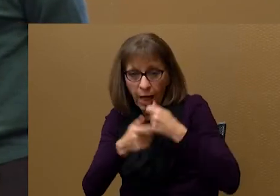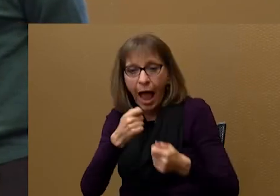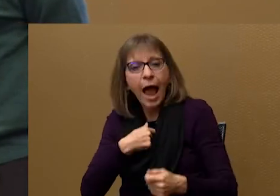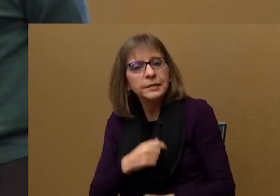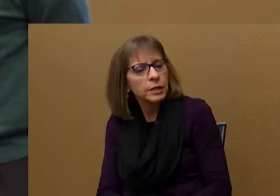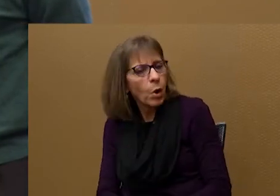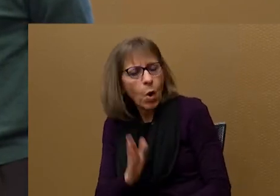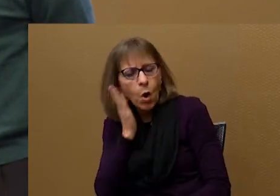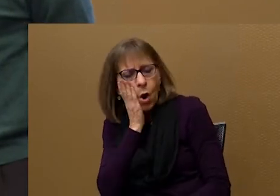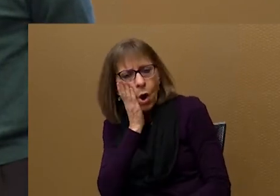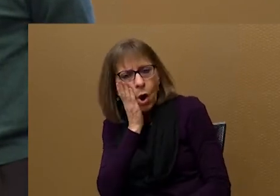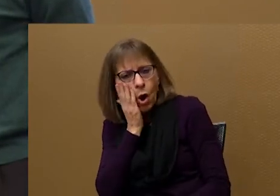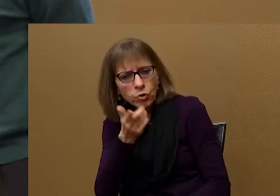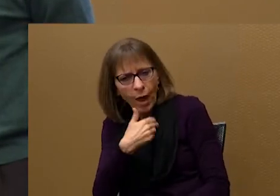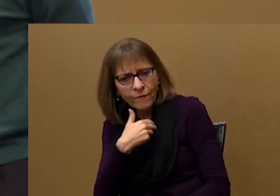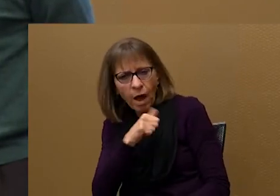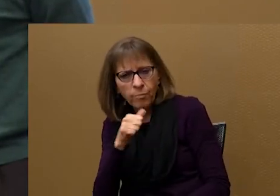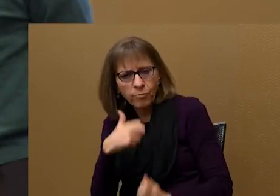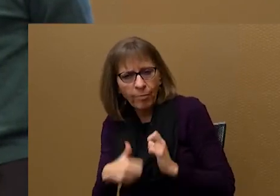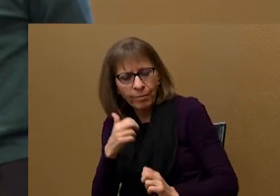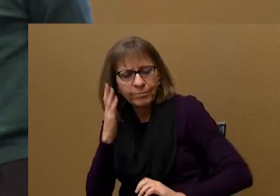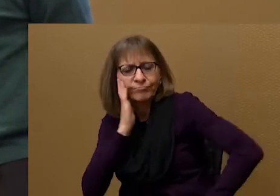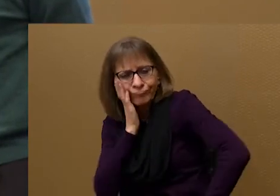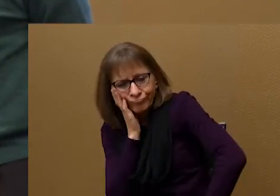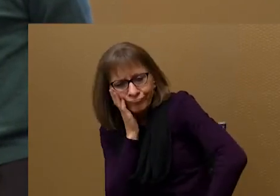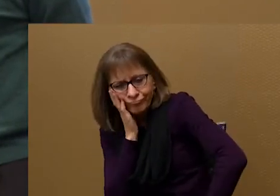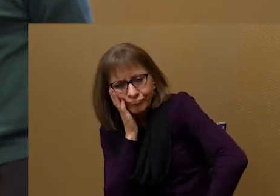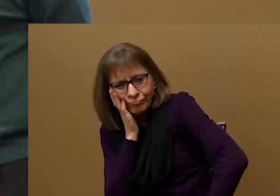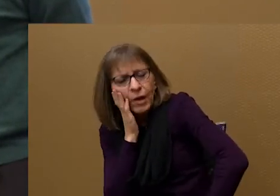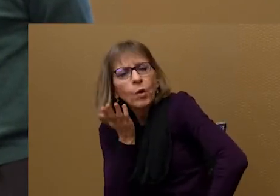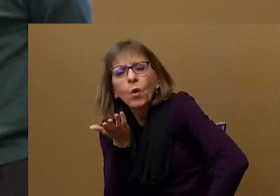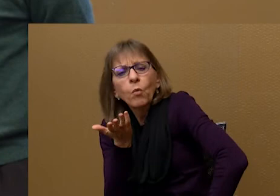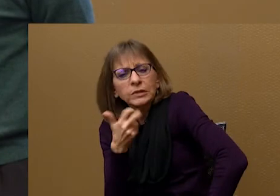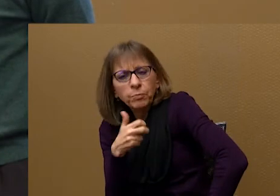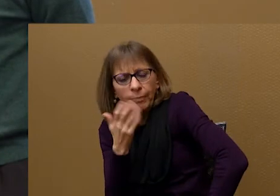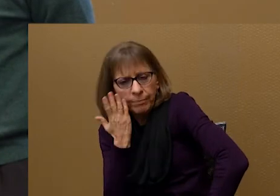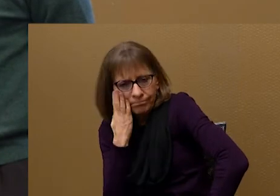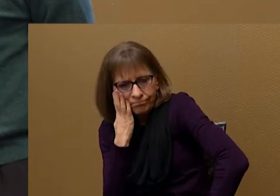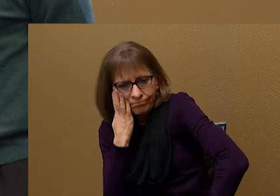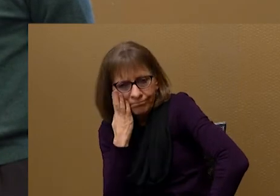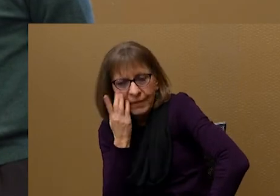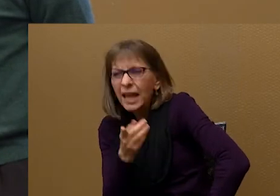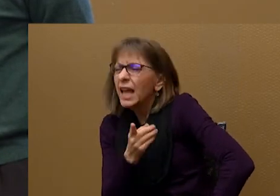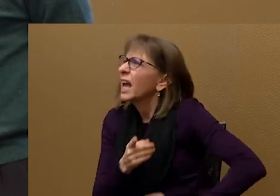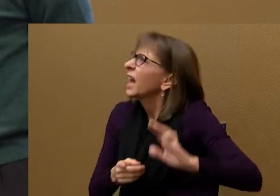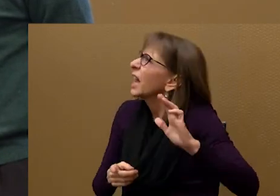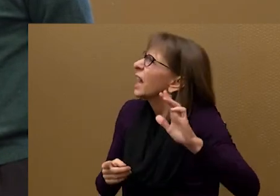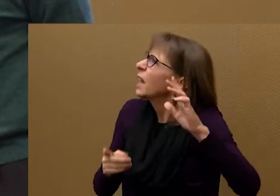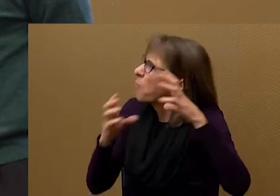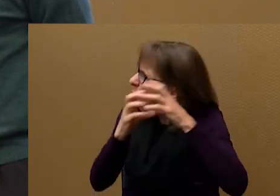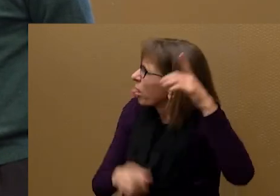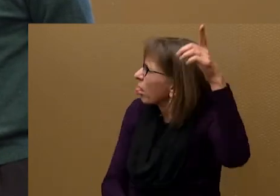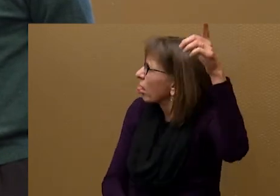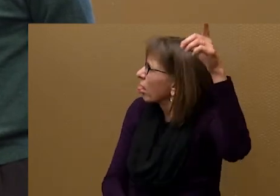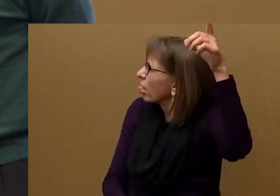went, oh my goodness, it looks like you have a problem. What is the problem? And he kept going, the ball,